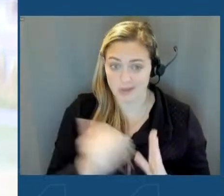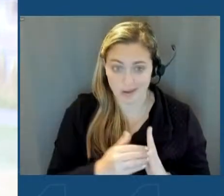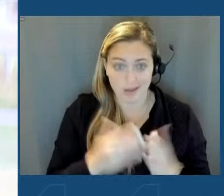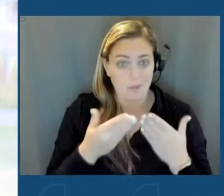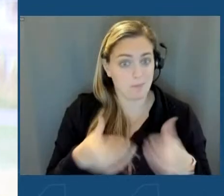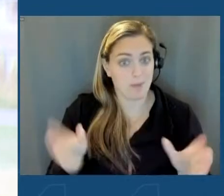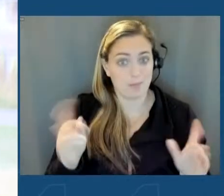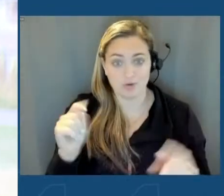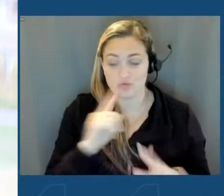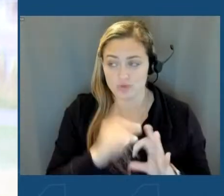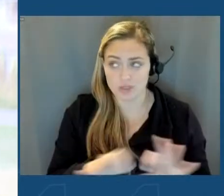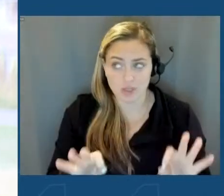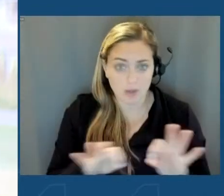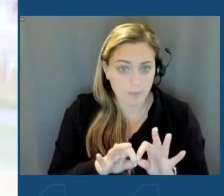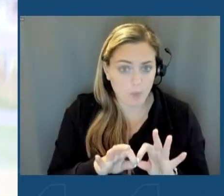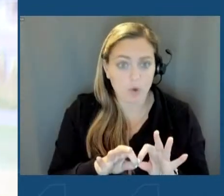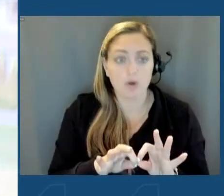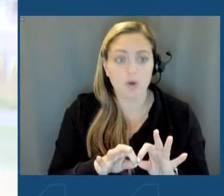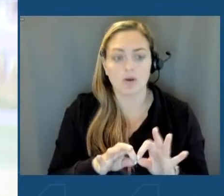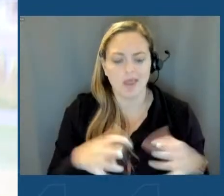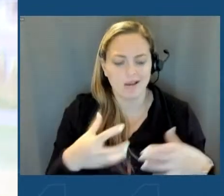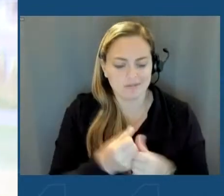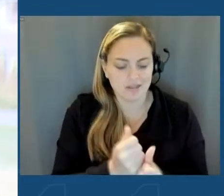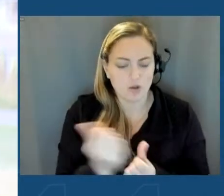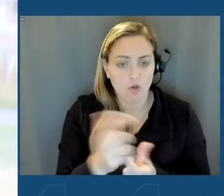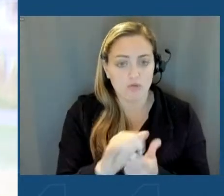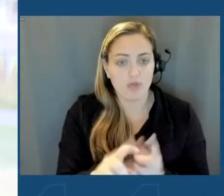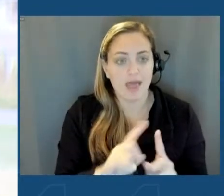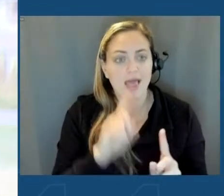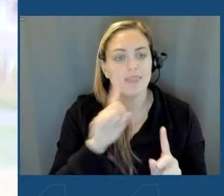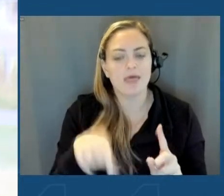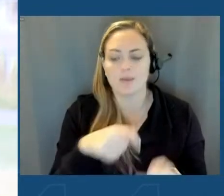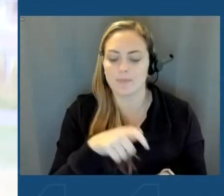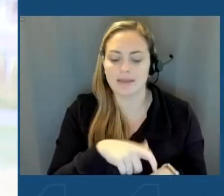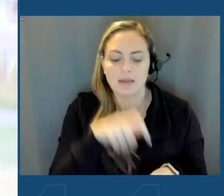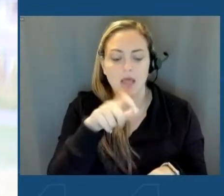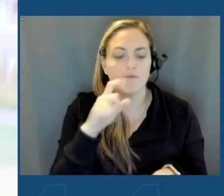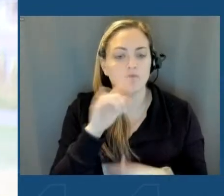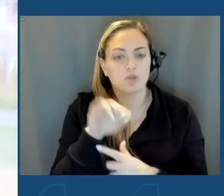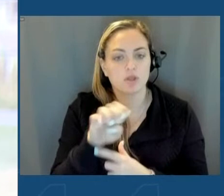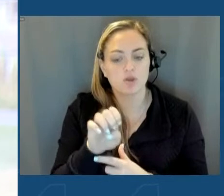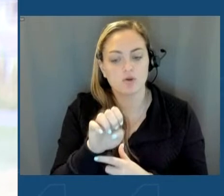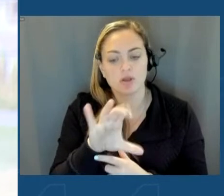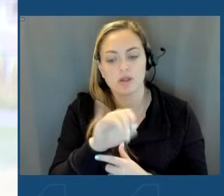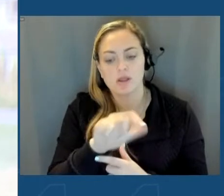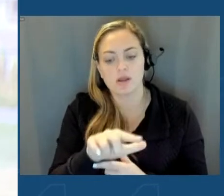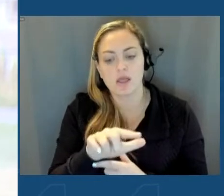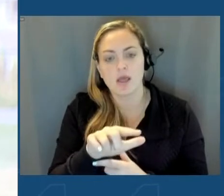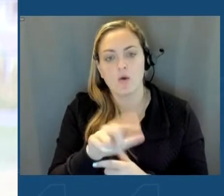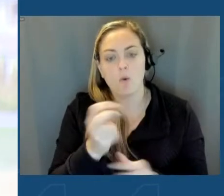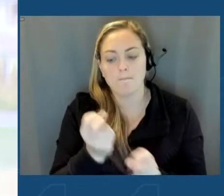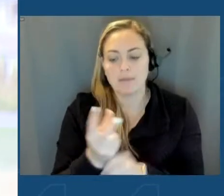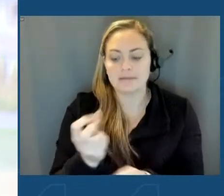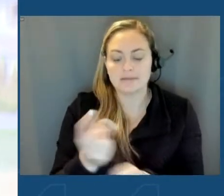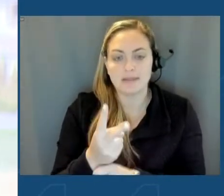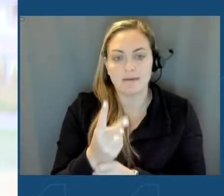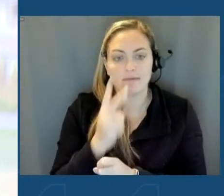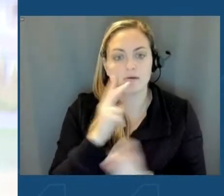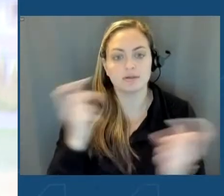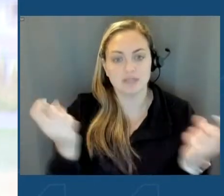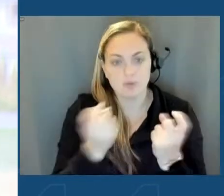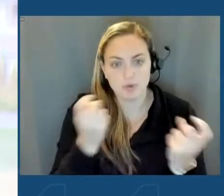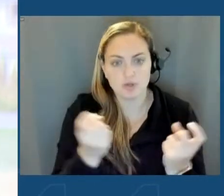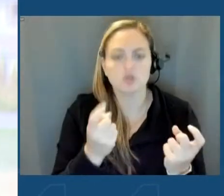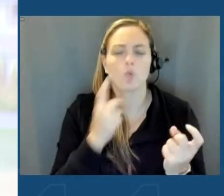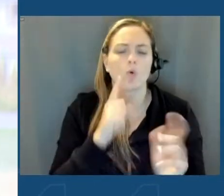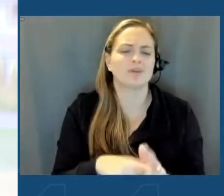really important, and consolidating all those. And that'll all be just in time for the Erie Canal Bicentennial celebrations, which we kicked off, which will be wrapping up